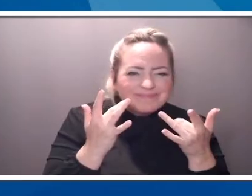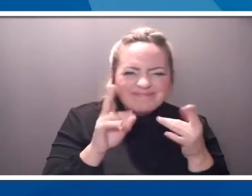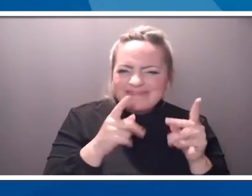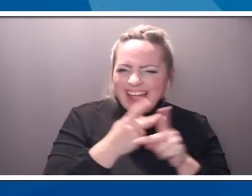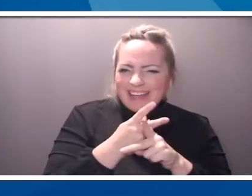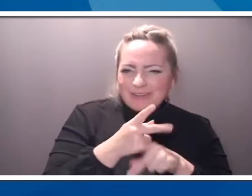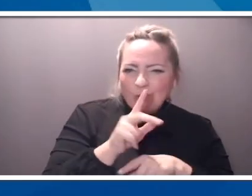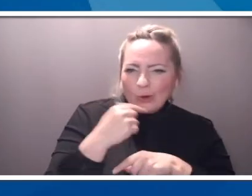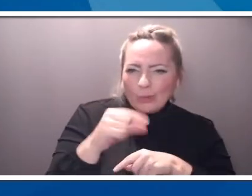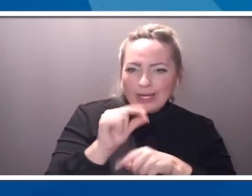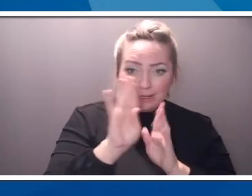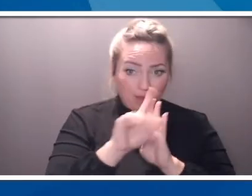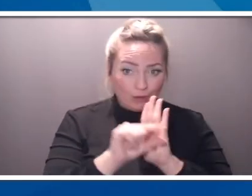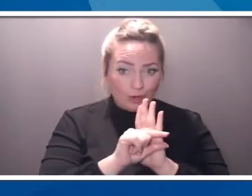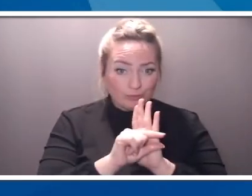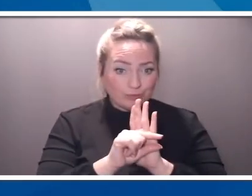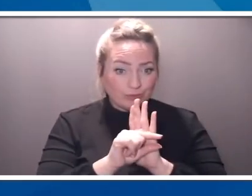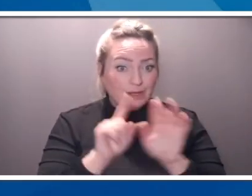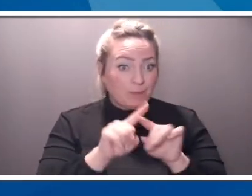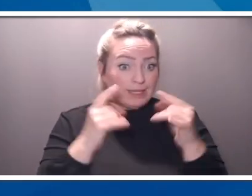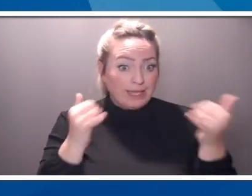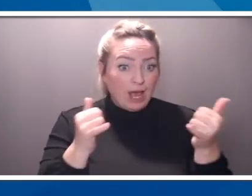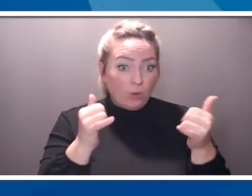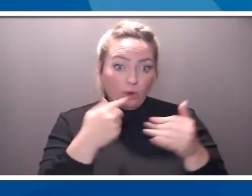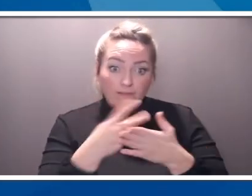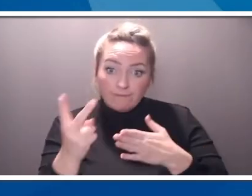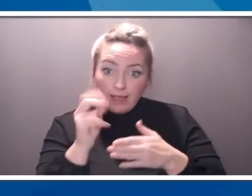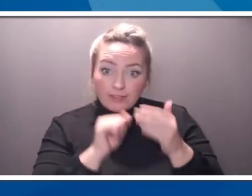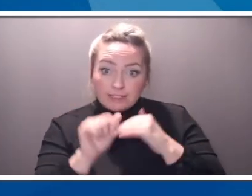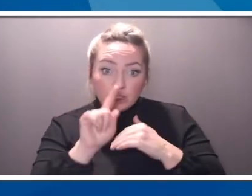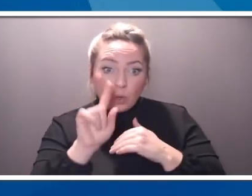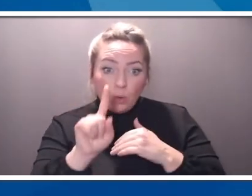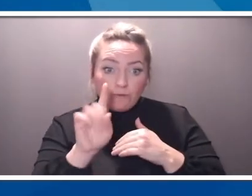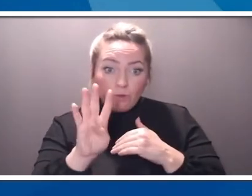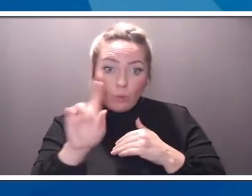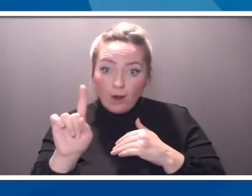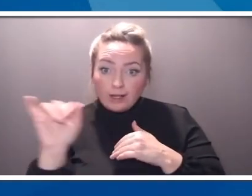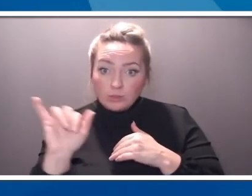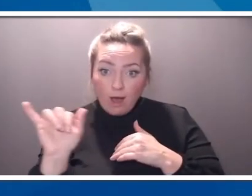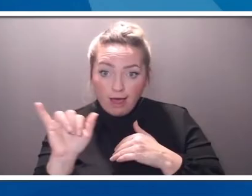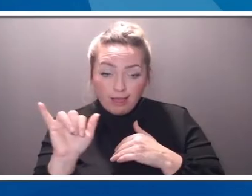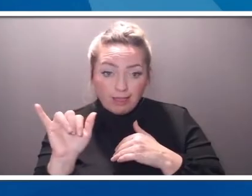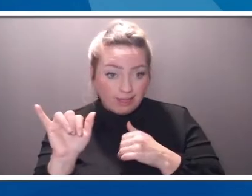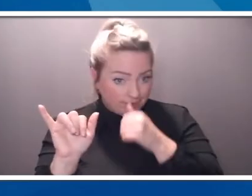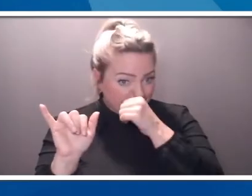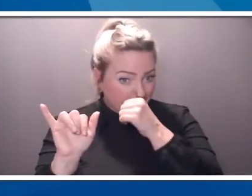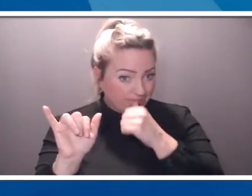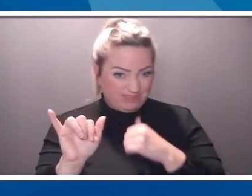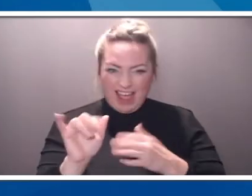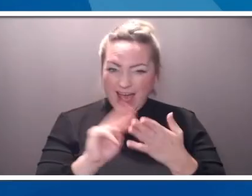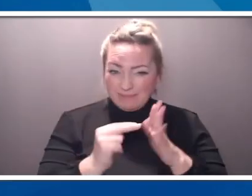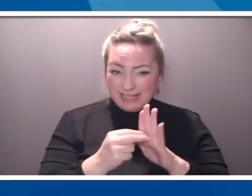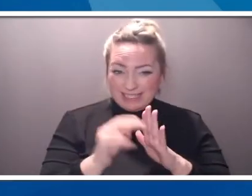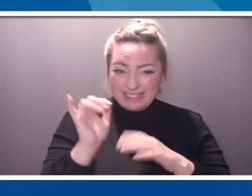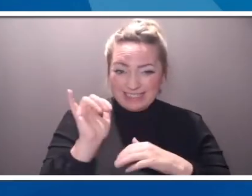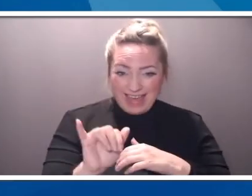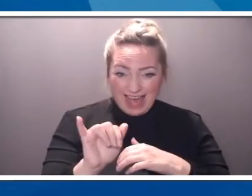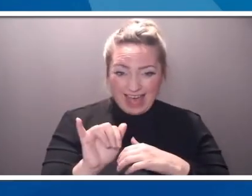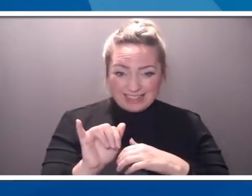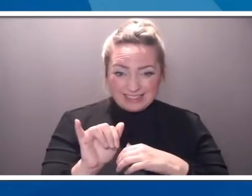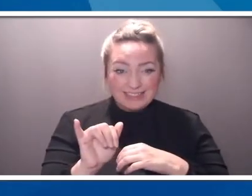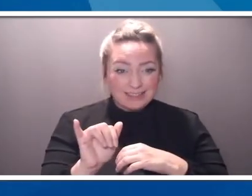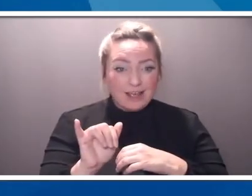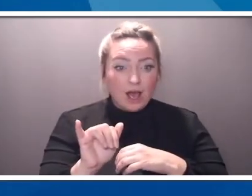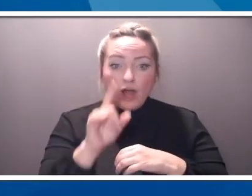really, really faint kind of green background. But now, would I fail this under 1.4.1 as well? I mean,